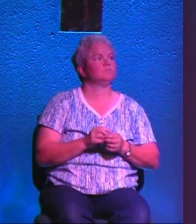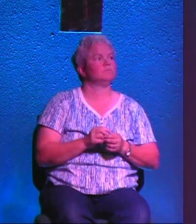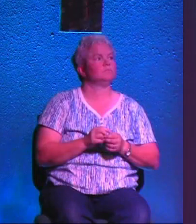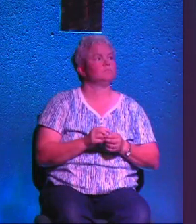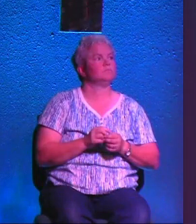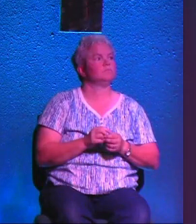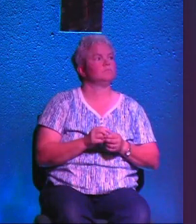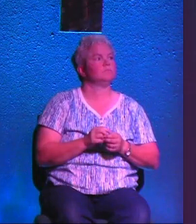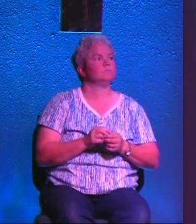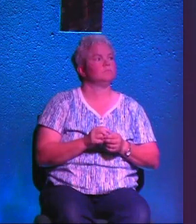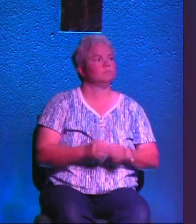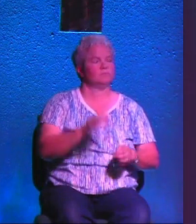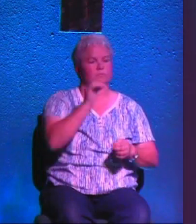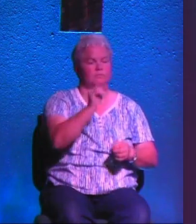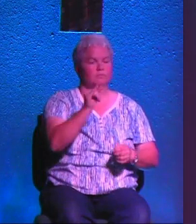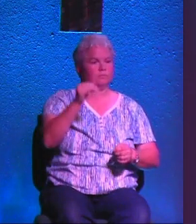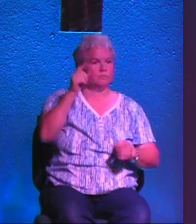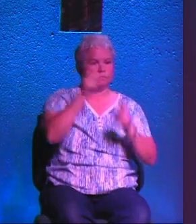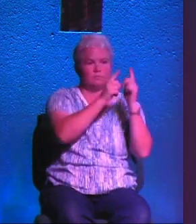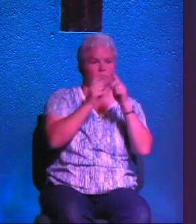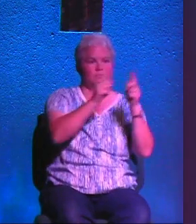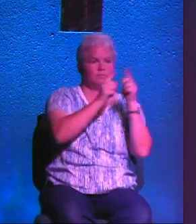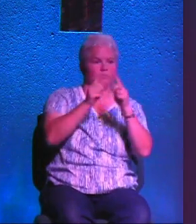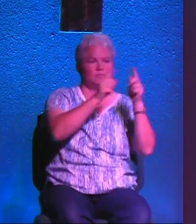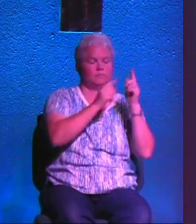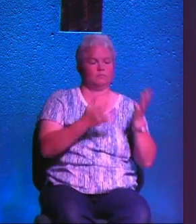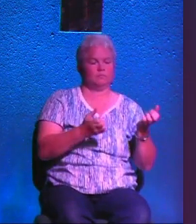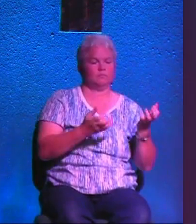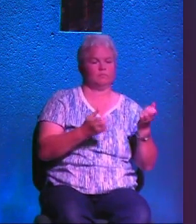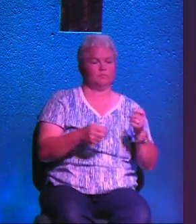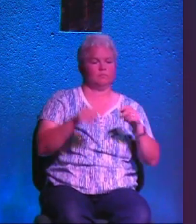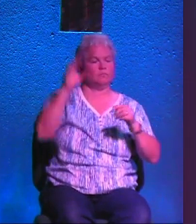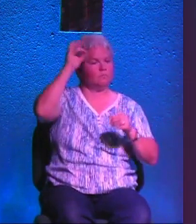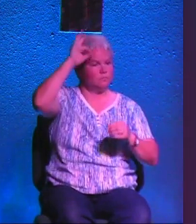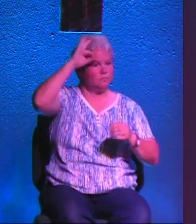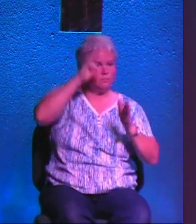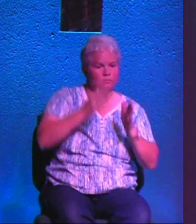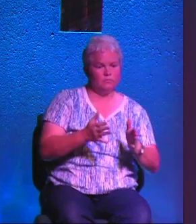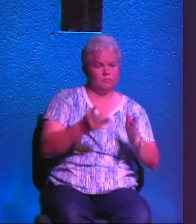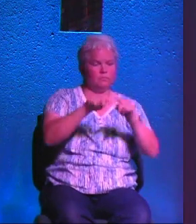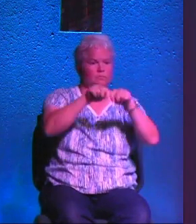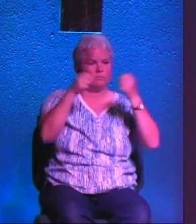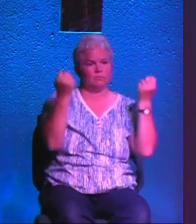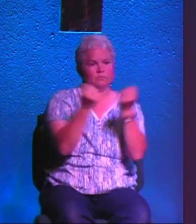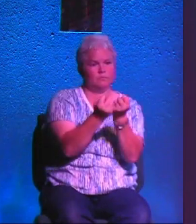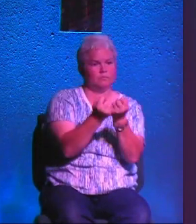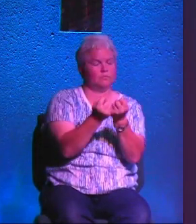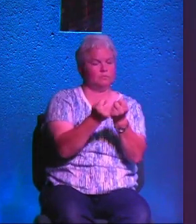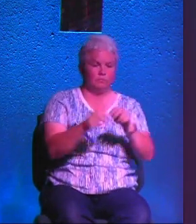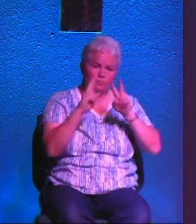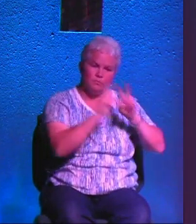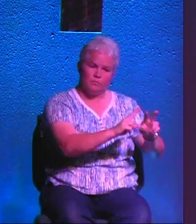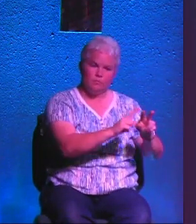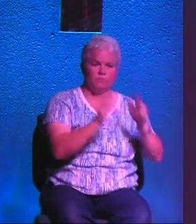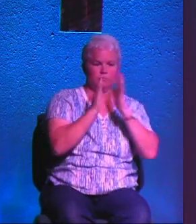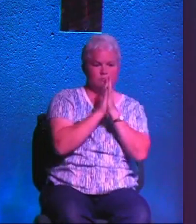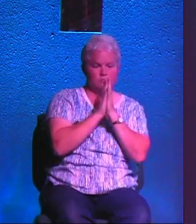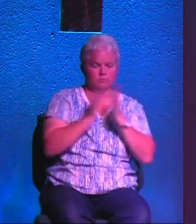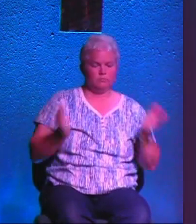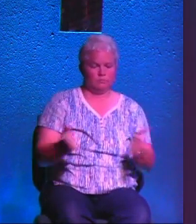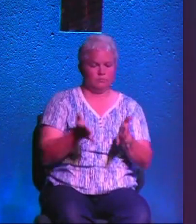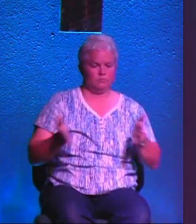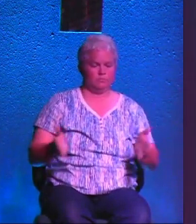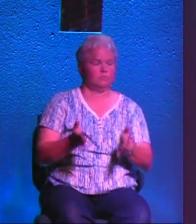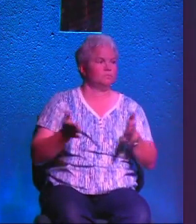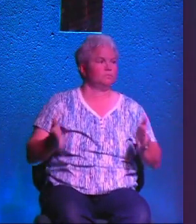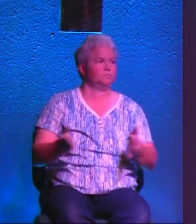But in this case, I do want to know. So pastoral care team, keep us informed so we can do visits and prayer and encouragement